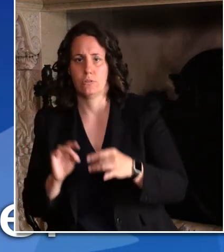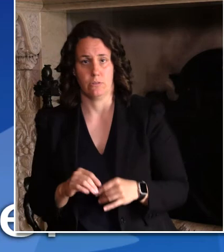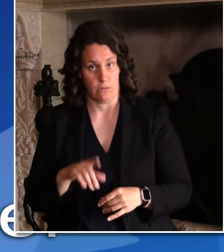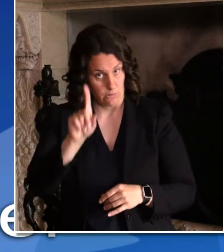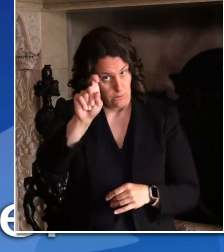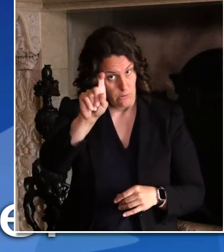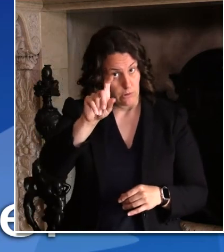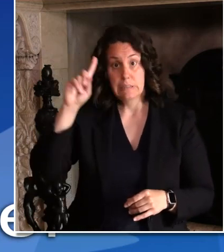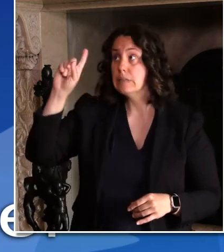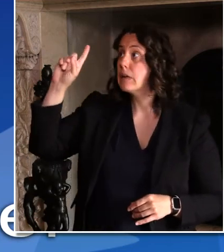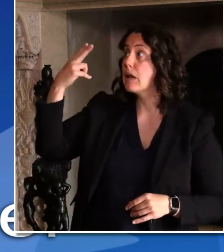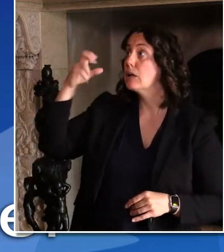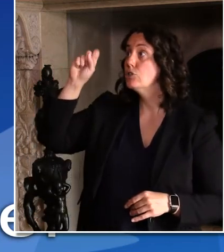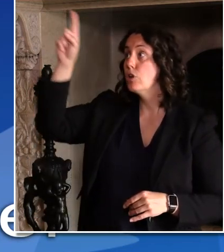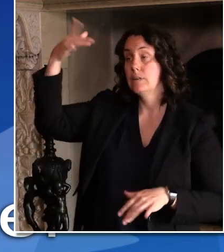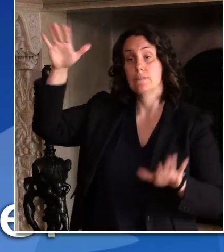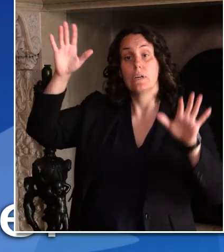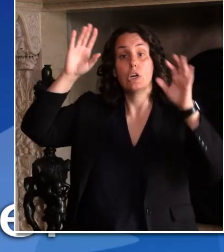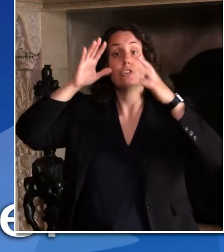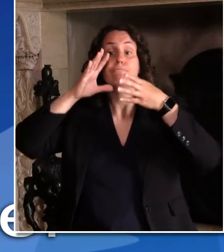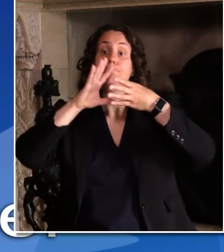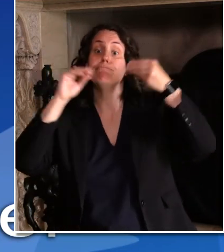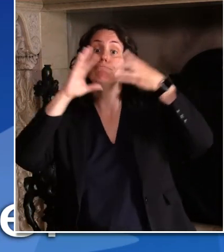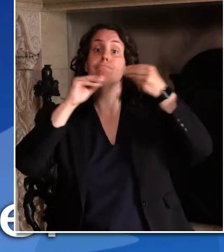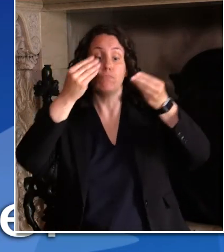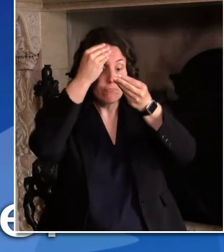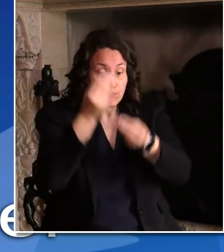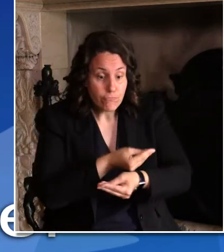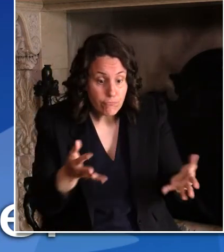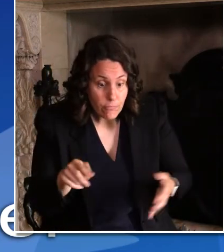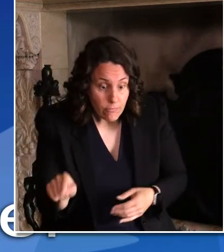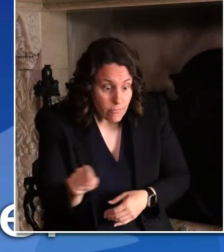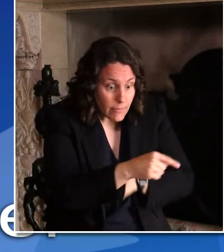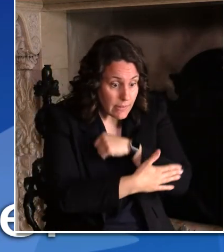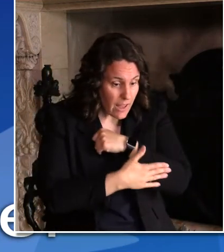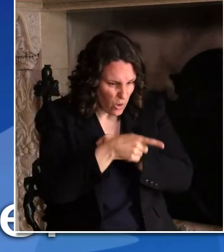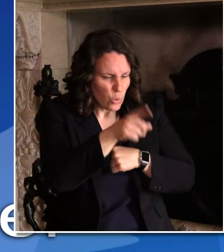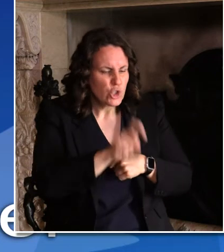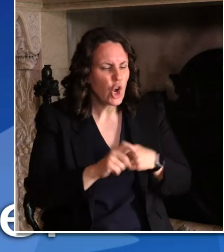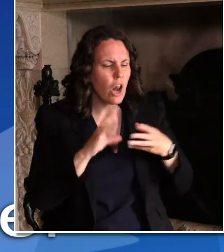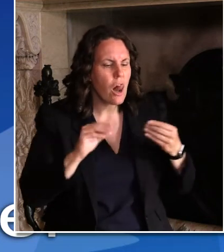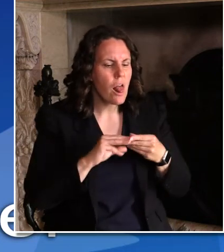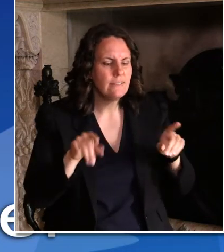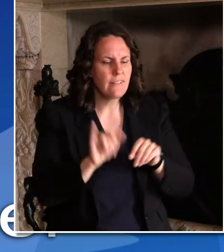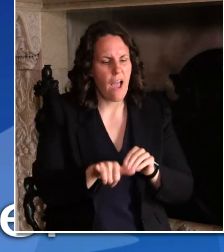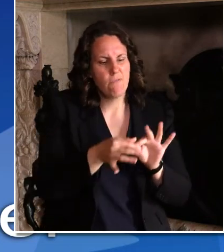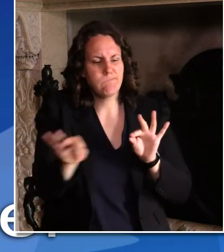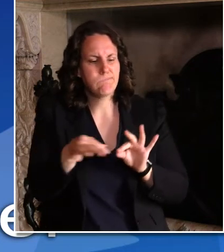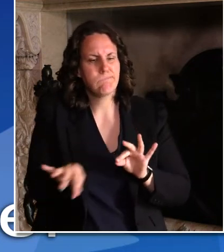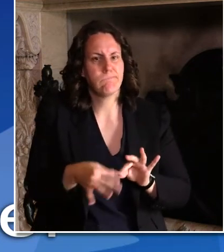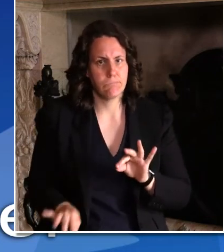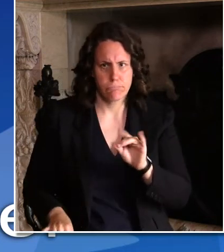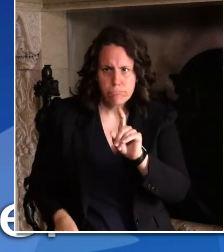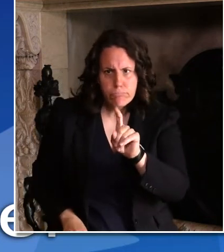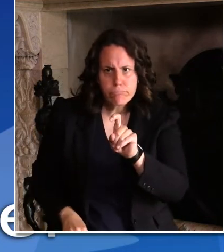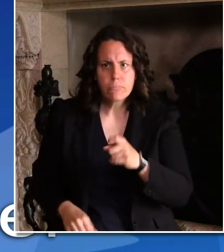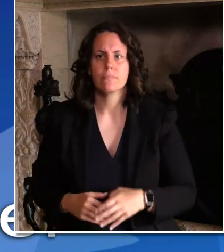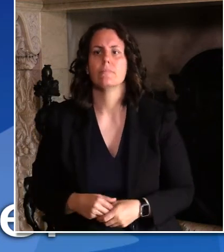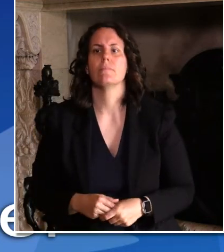about how to communicate with county residents on all of these issues? Things like the whole church thing before